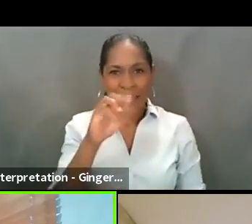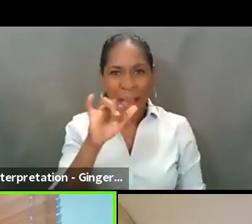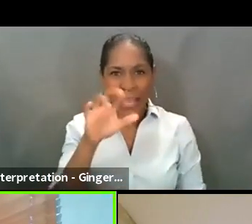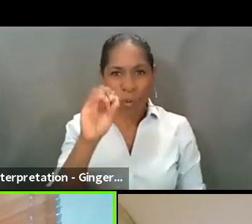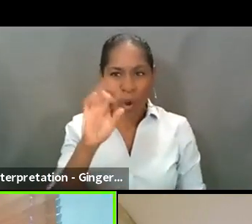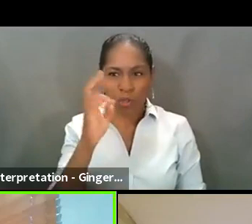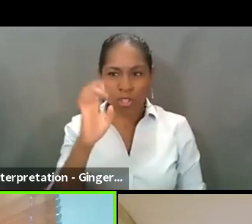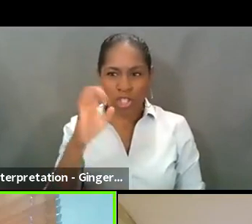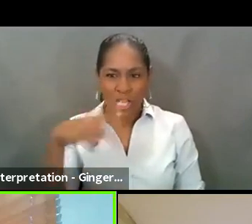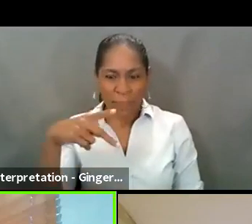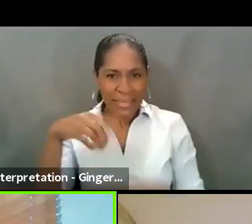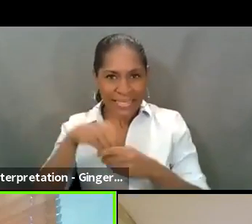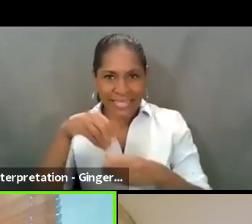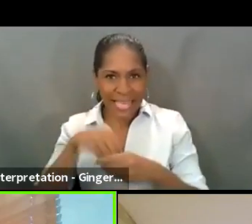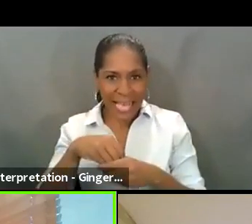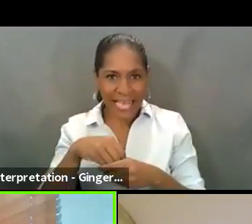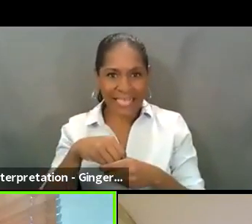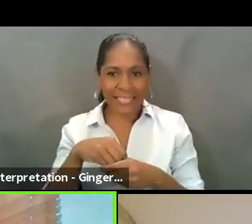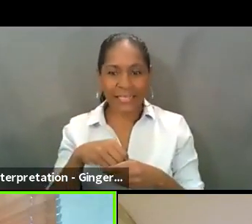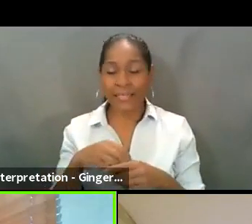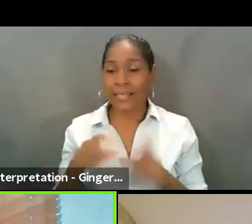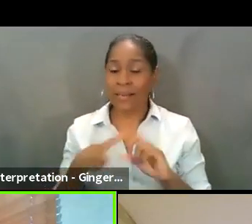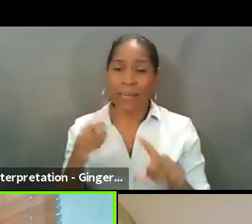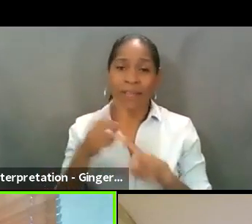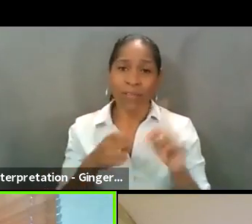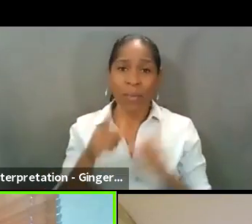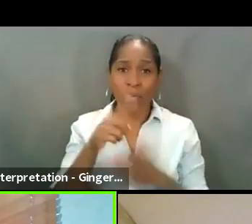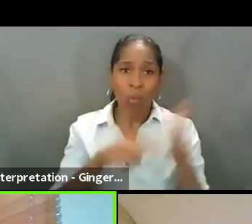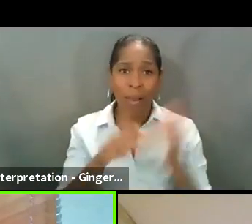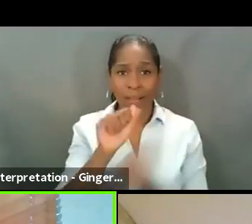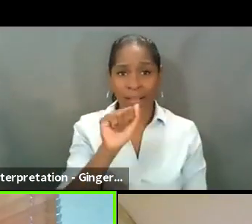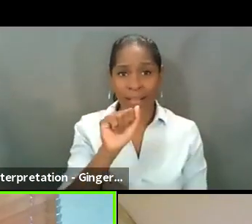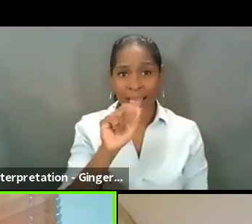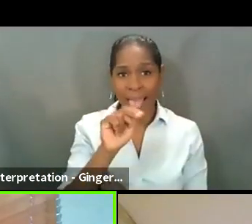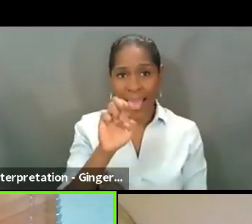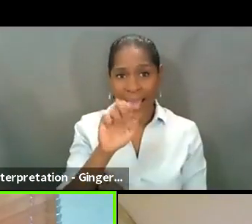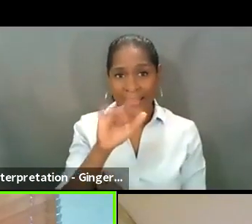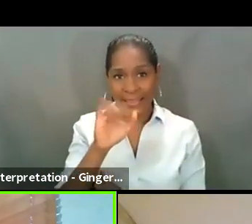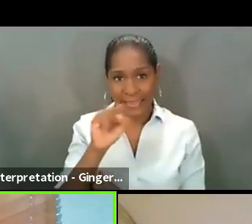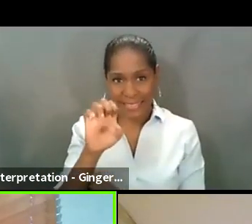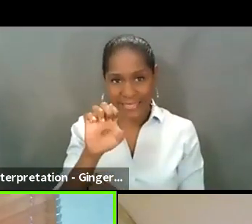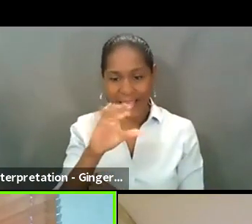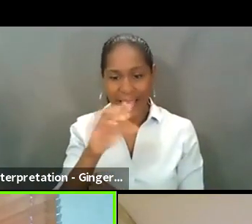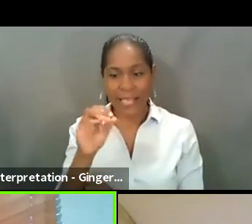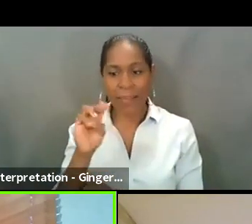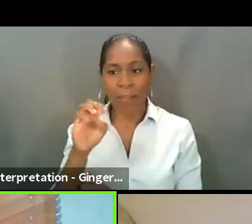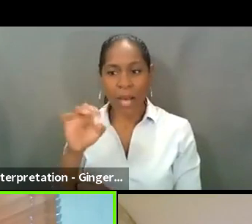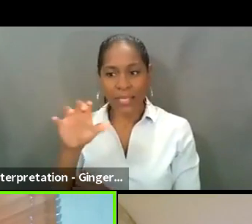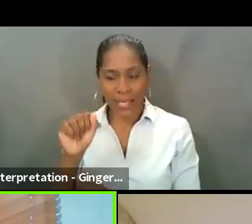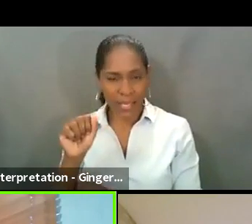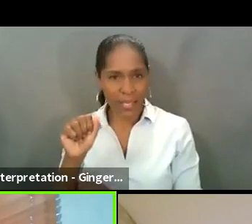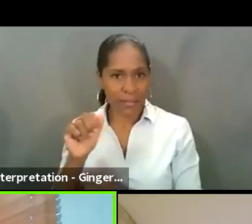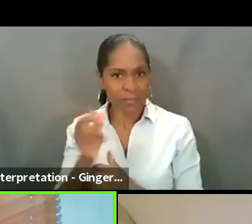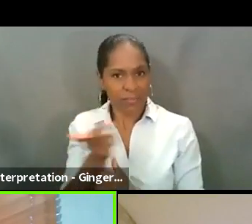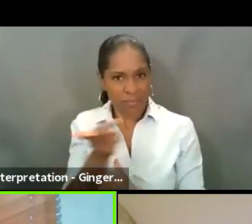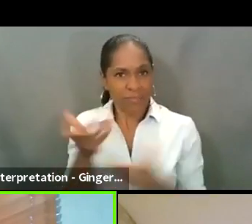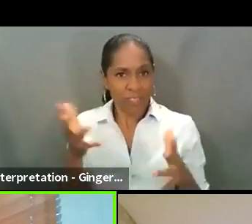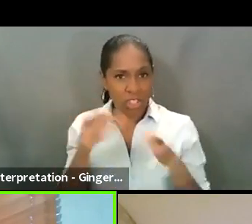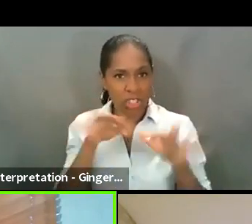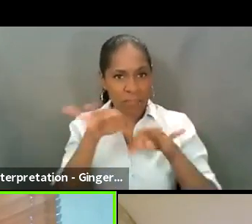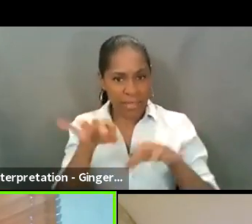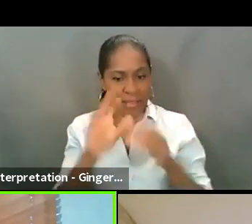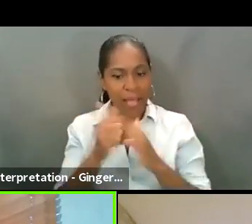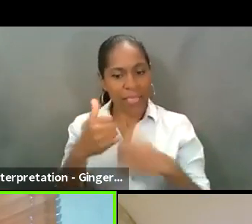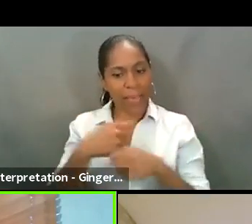Of course, from what Monica and Annelise have explained, the way they made the vaccine,